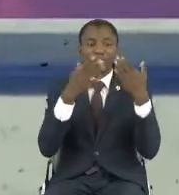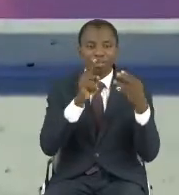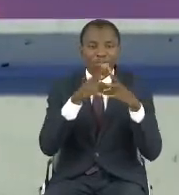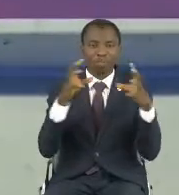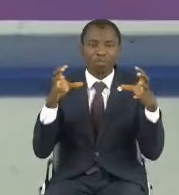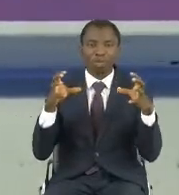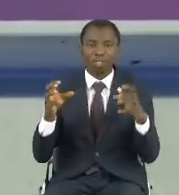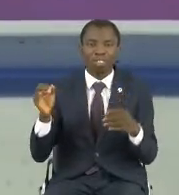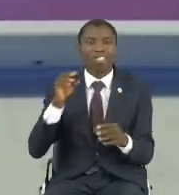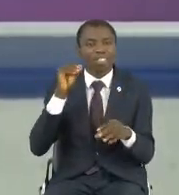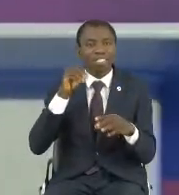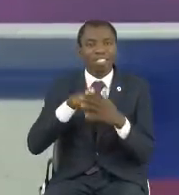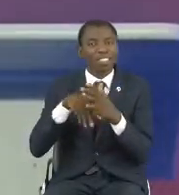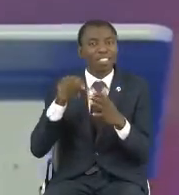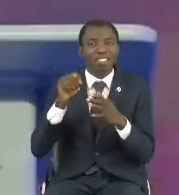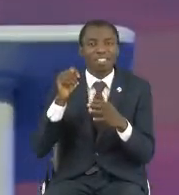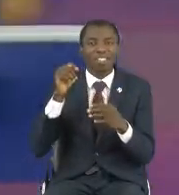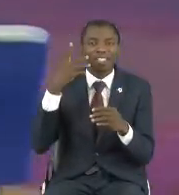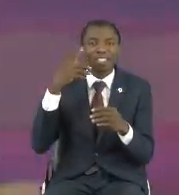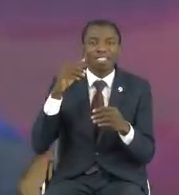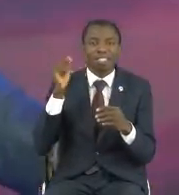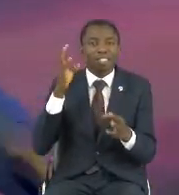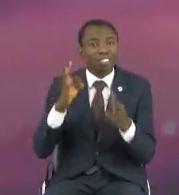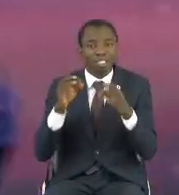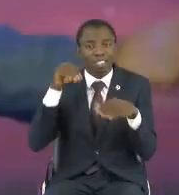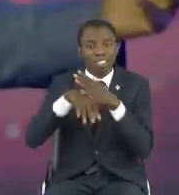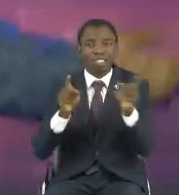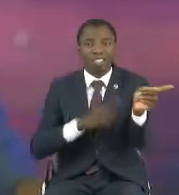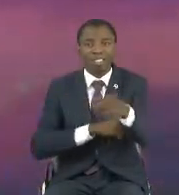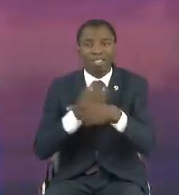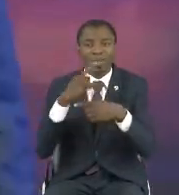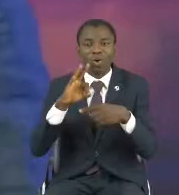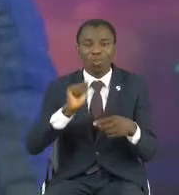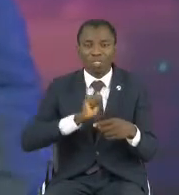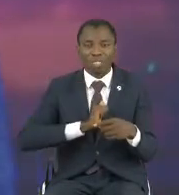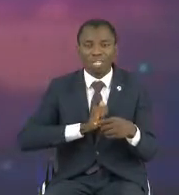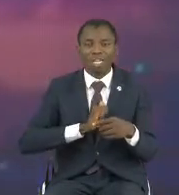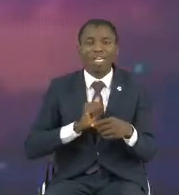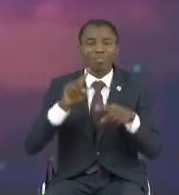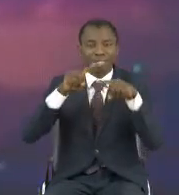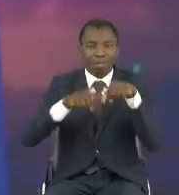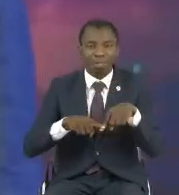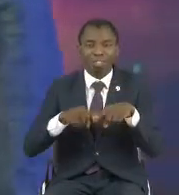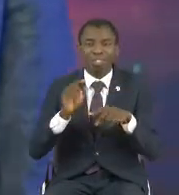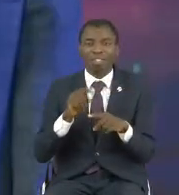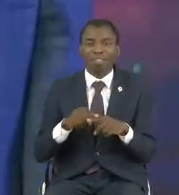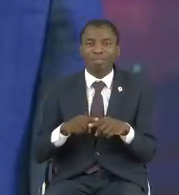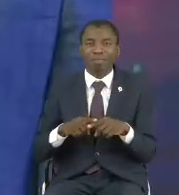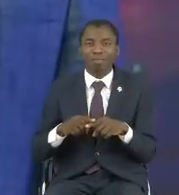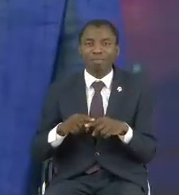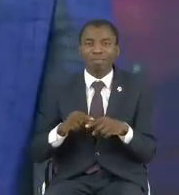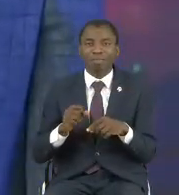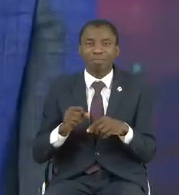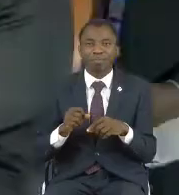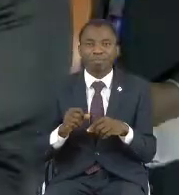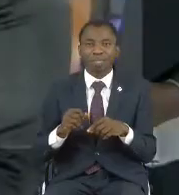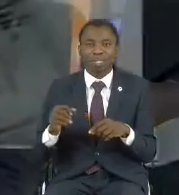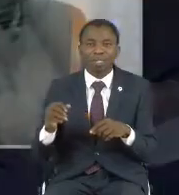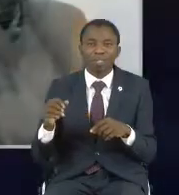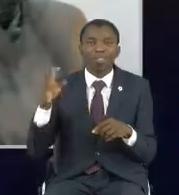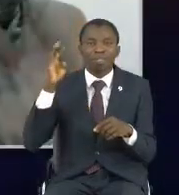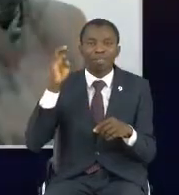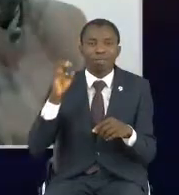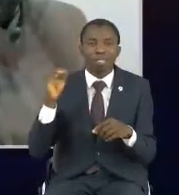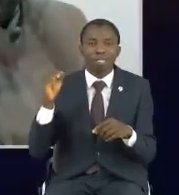It's the day of enlightenment. It's the day of self-reliance. They were drowned. And then